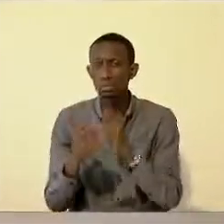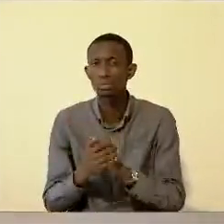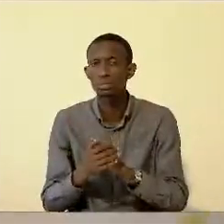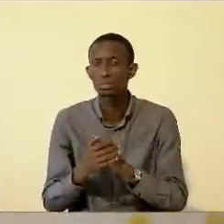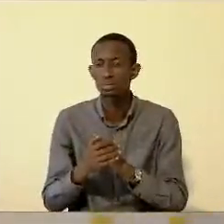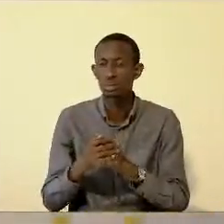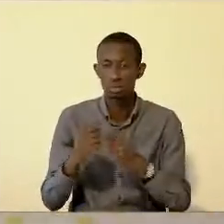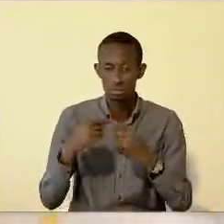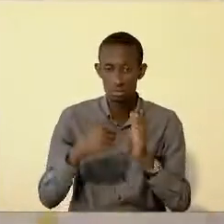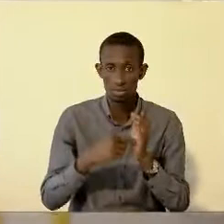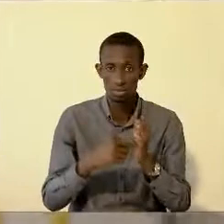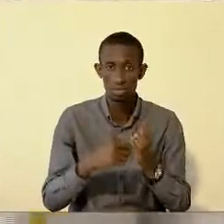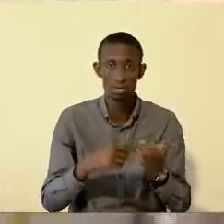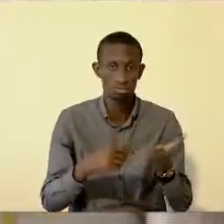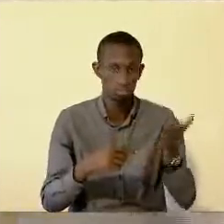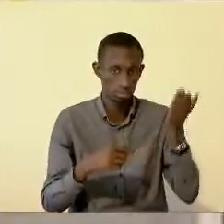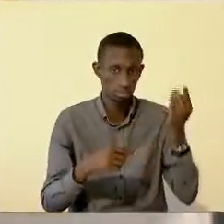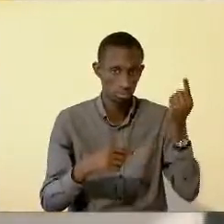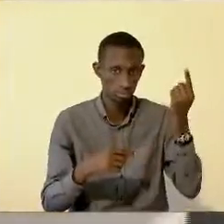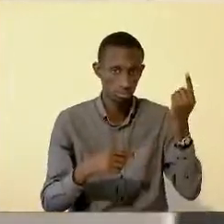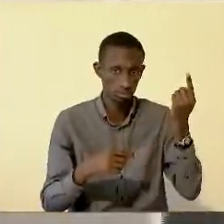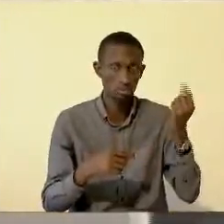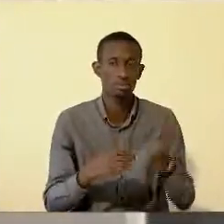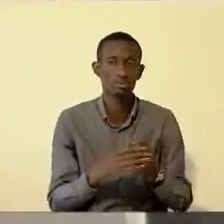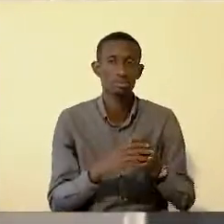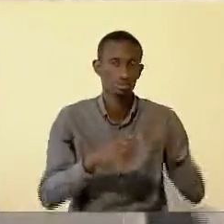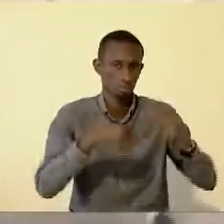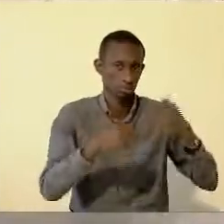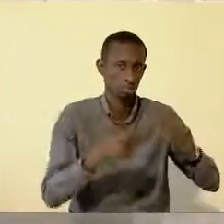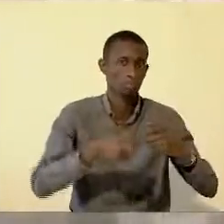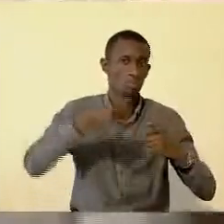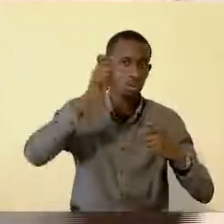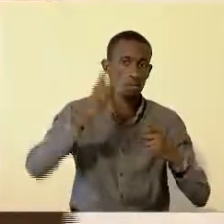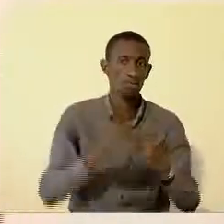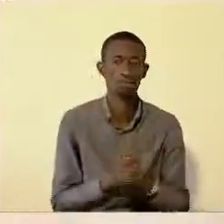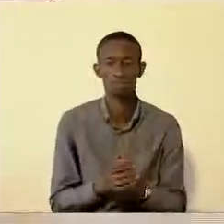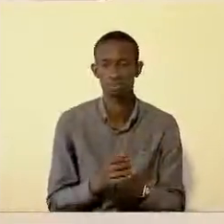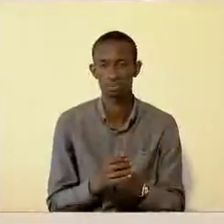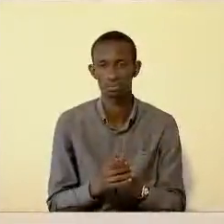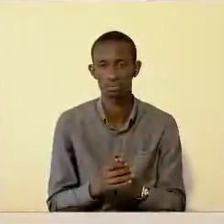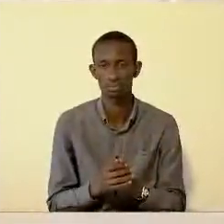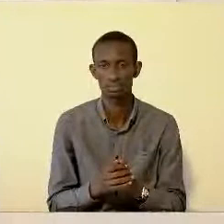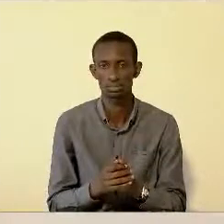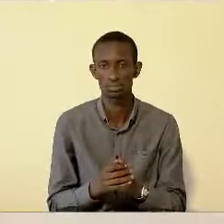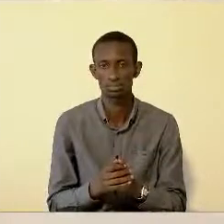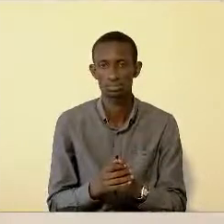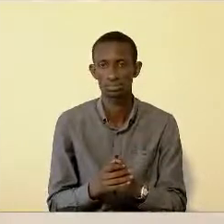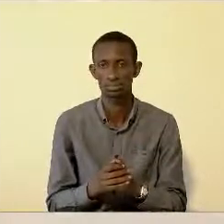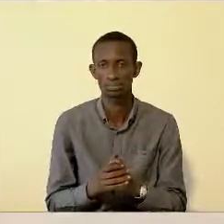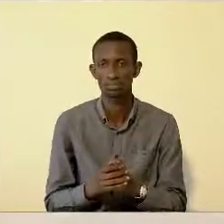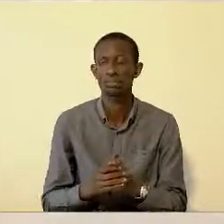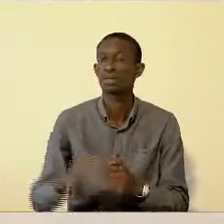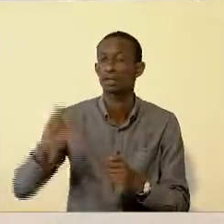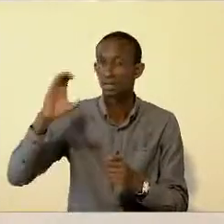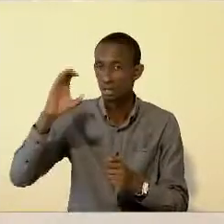that moving from the top to the bottom, the reactivity increases. So calcium is more